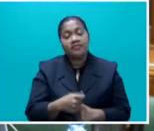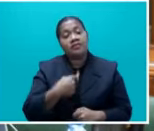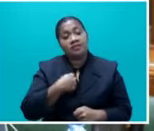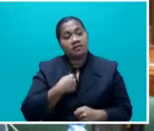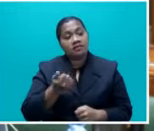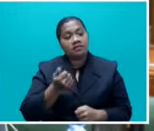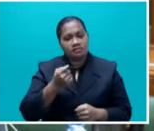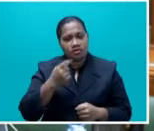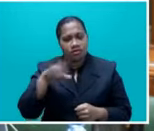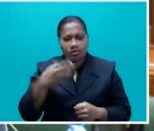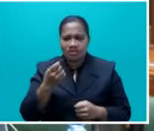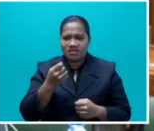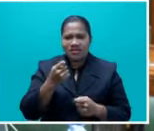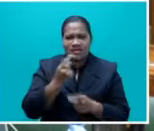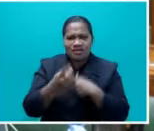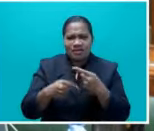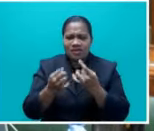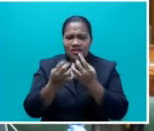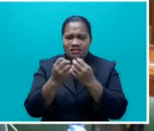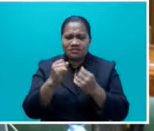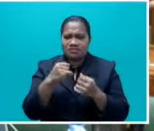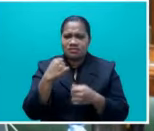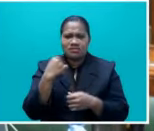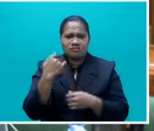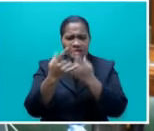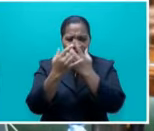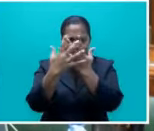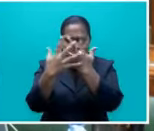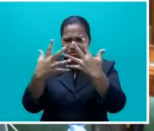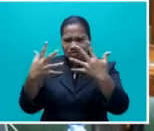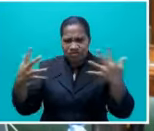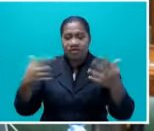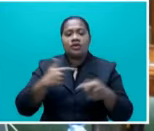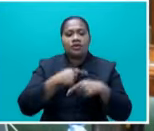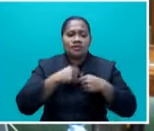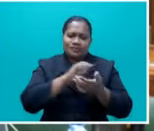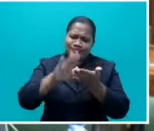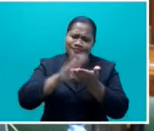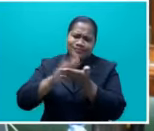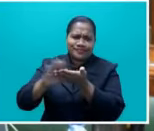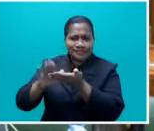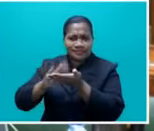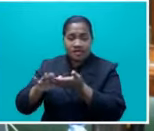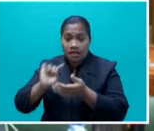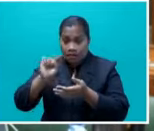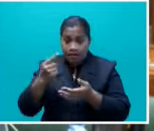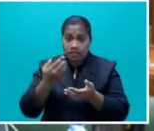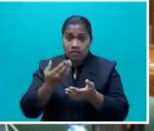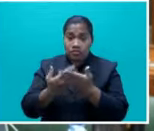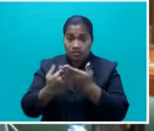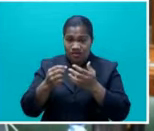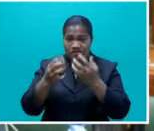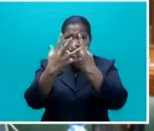cobweb and the spider. Madam Speaker, we were just dusting off the cobwebs. But to get rid of the cobwebs,